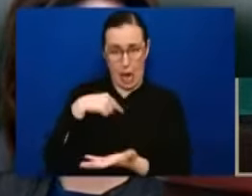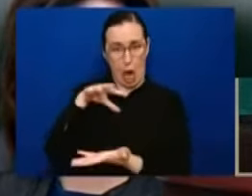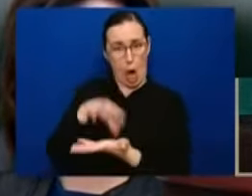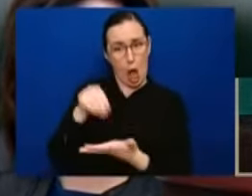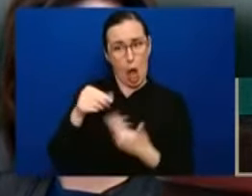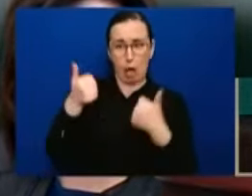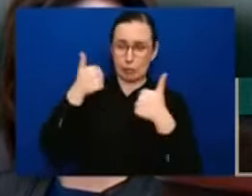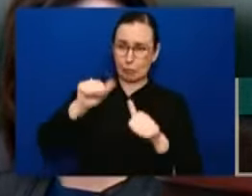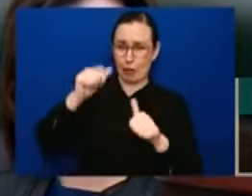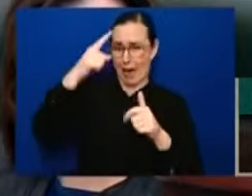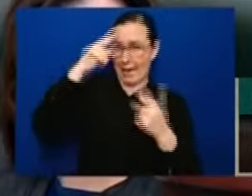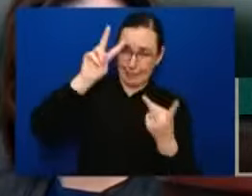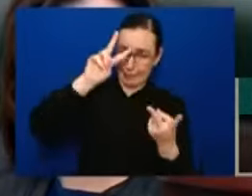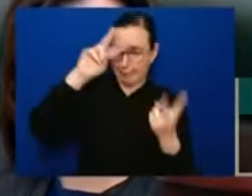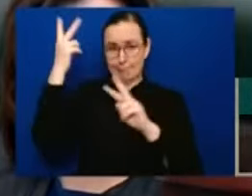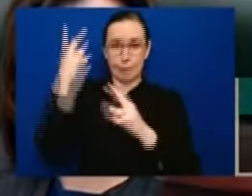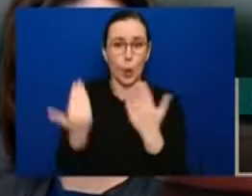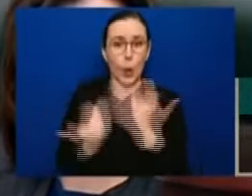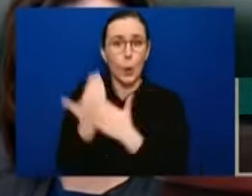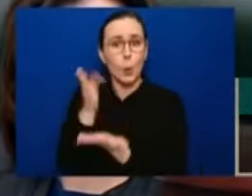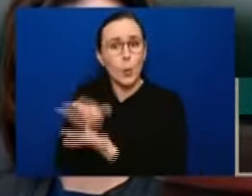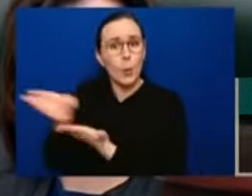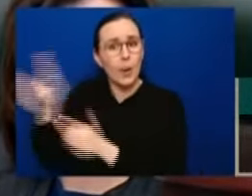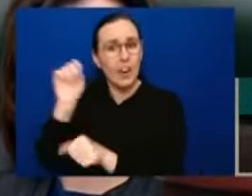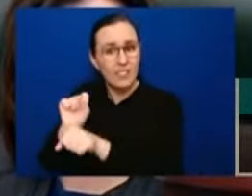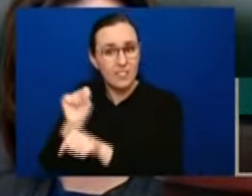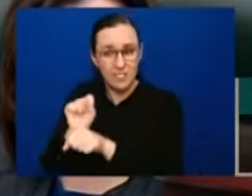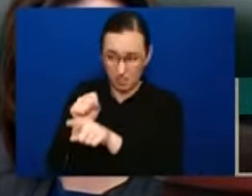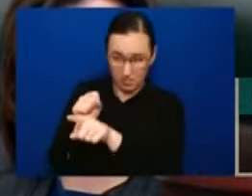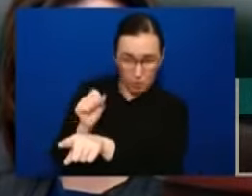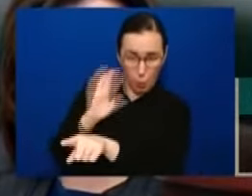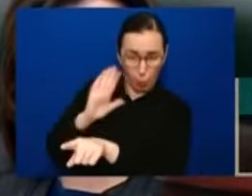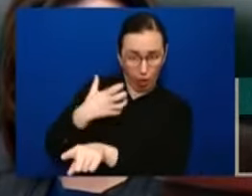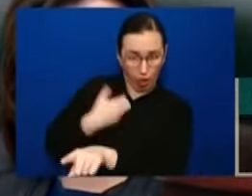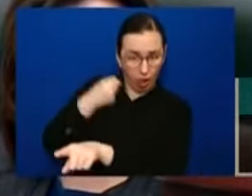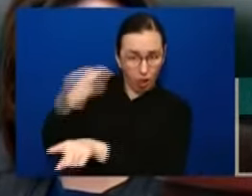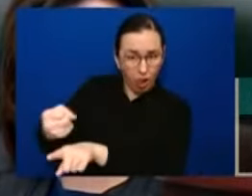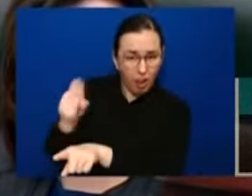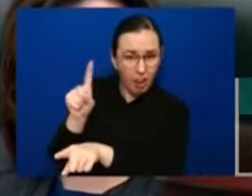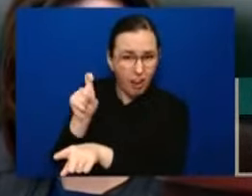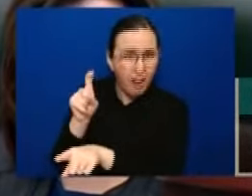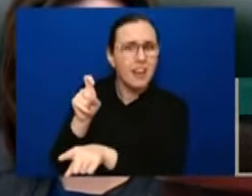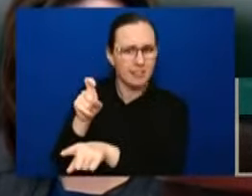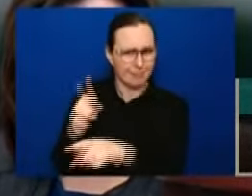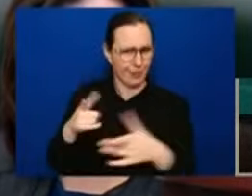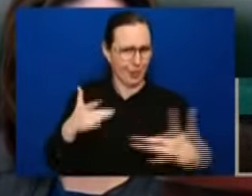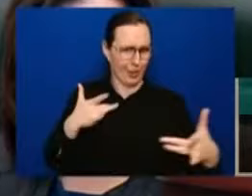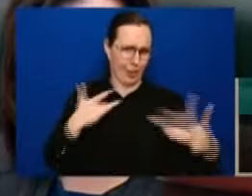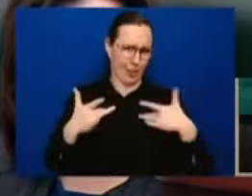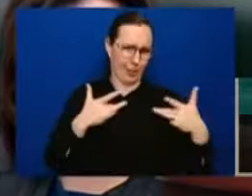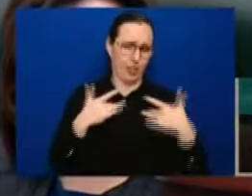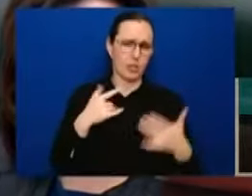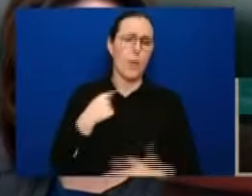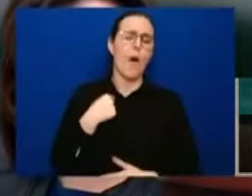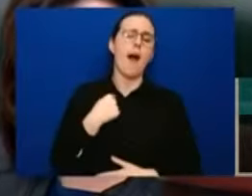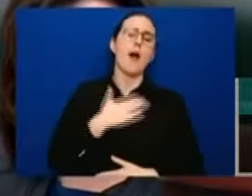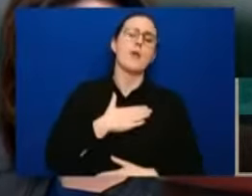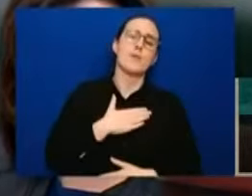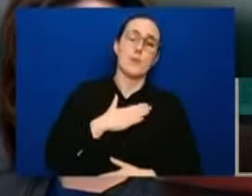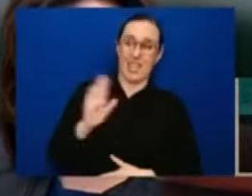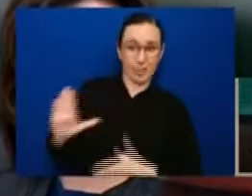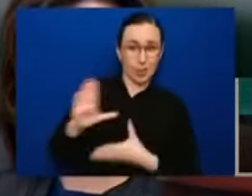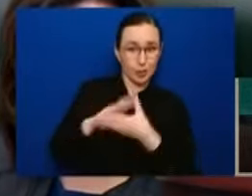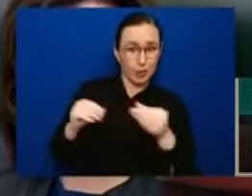I think Larry's story resonates with many people right across our province. Mr. Speaker, our core needs to be